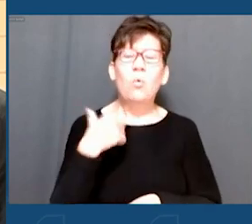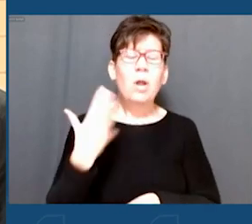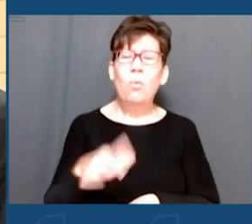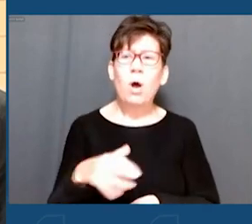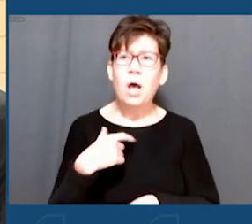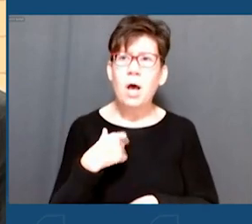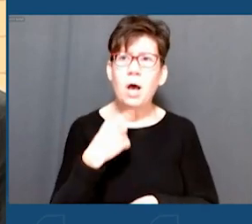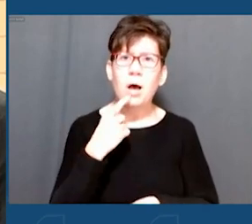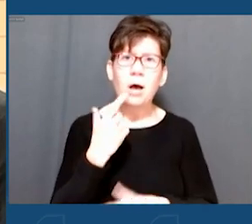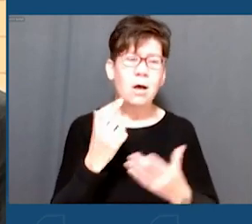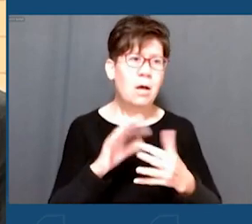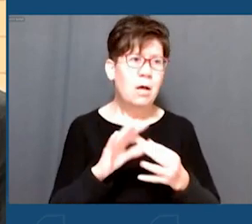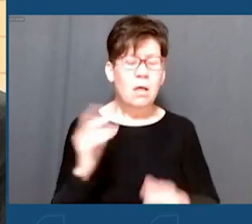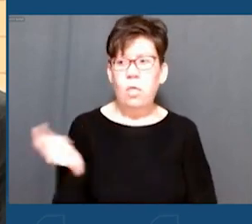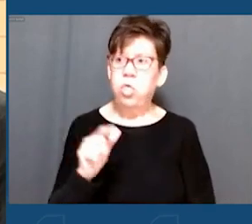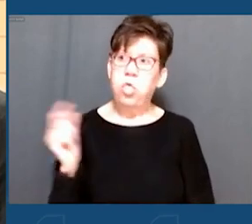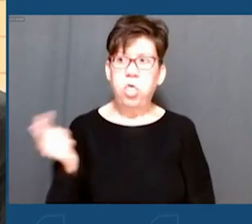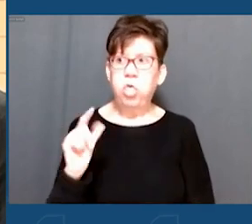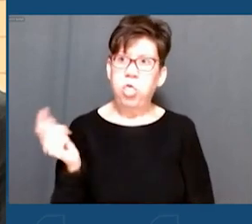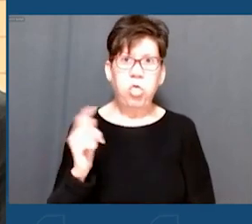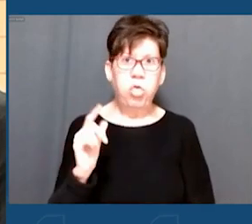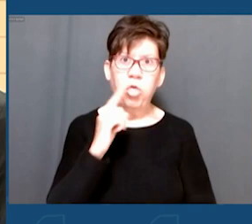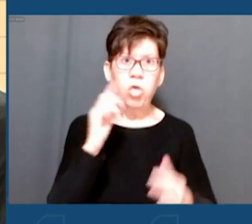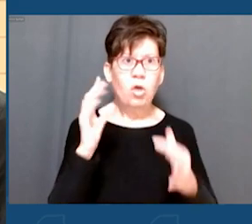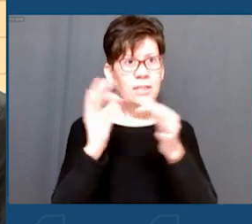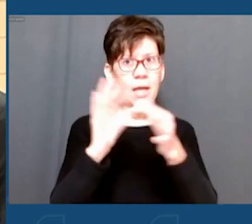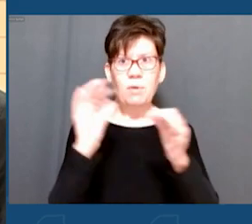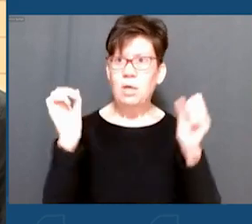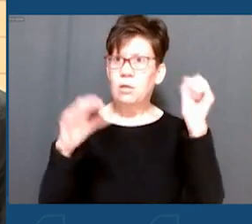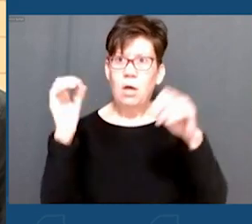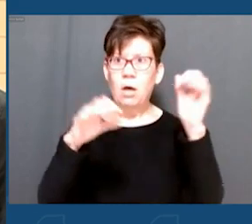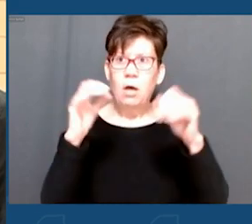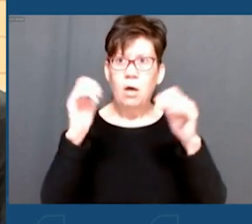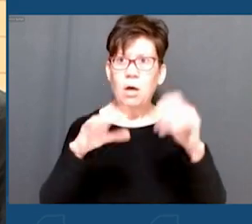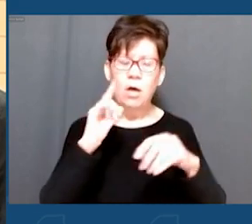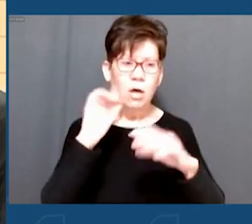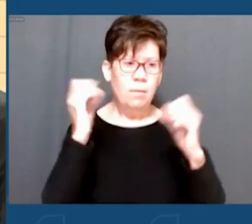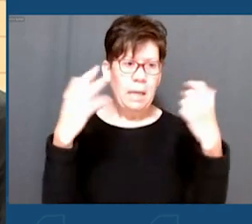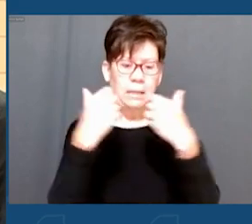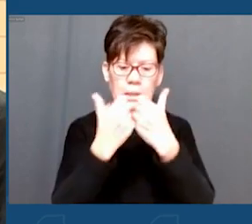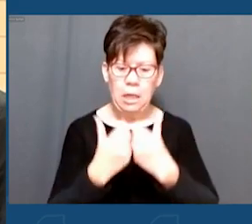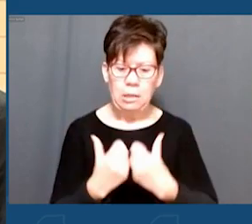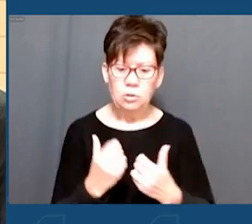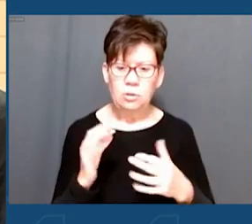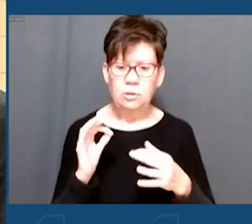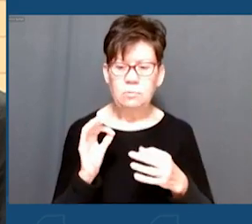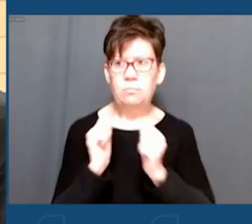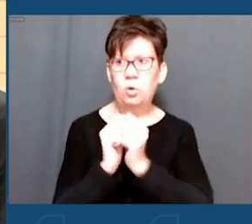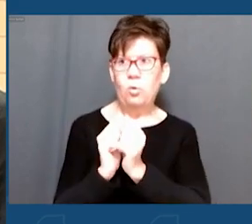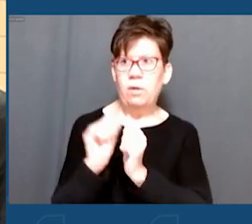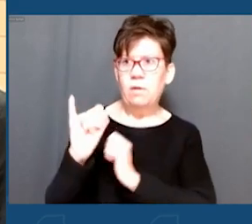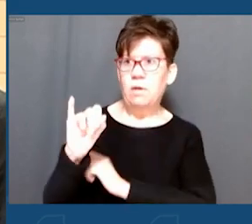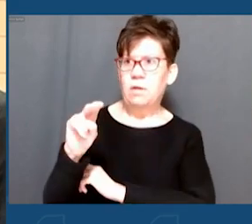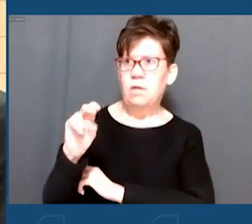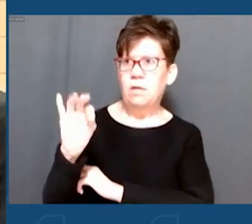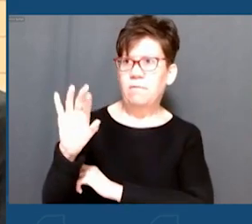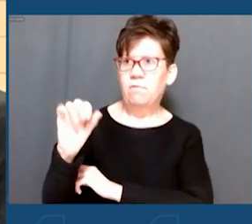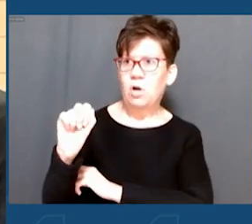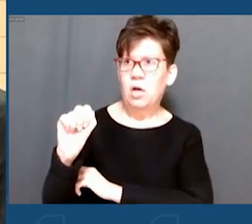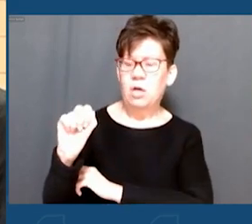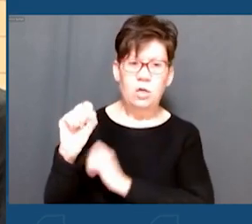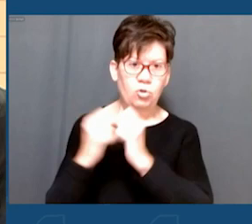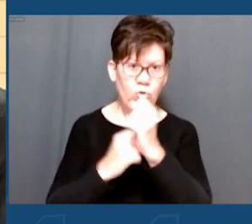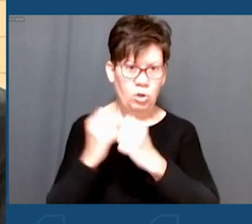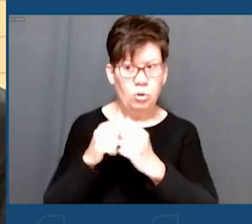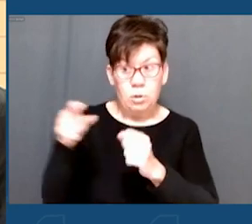these rhetorical statements on the challenges we see around infrastructure. I know he's worked very hard with FEMA. I'm very happy. I had a